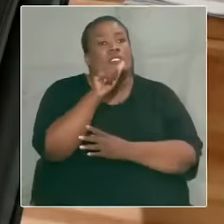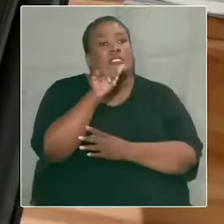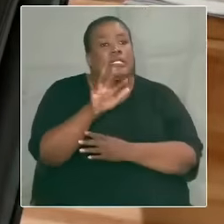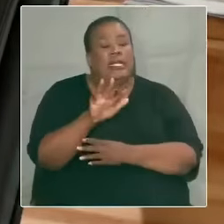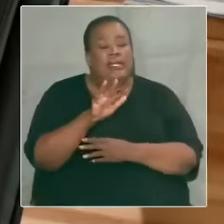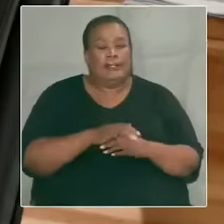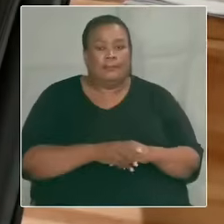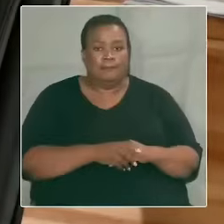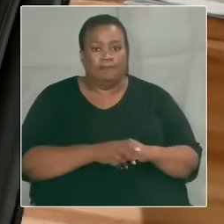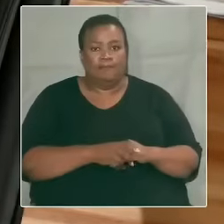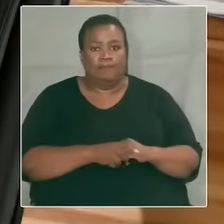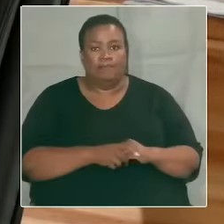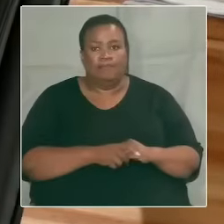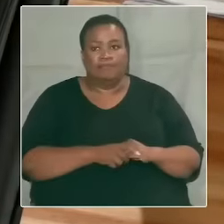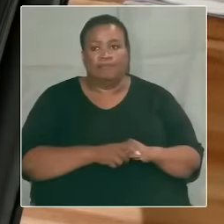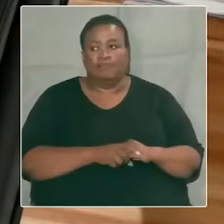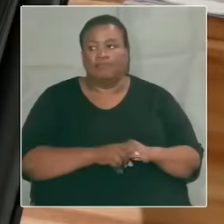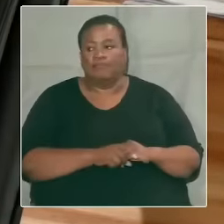and